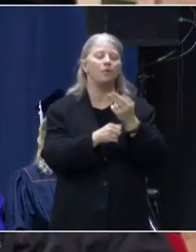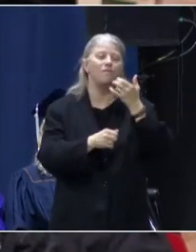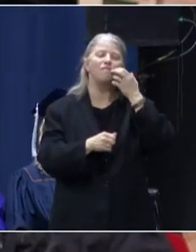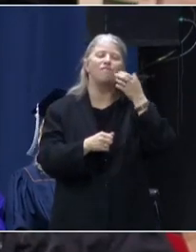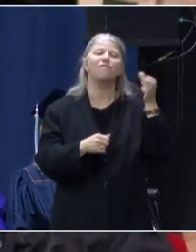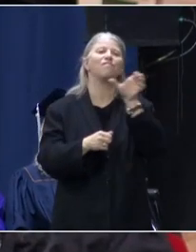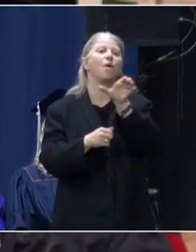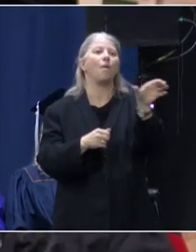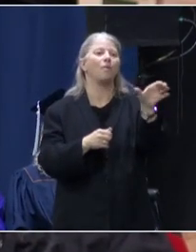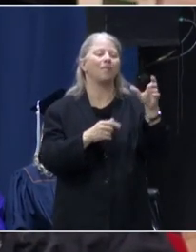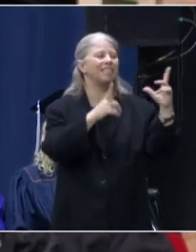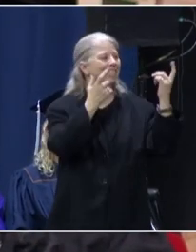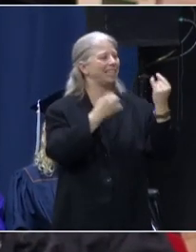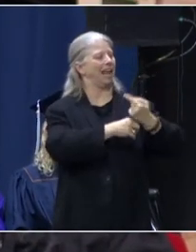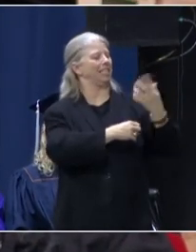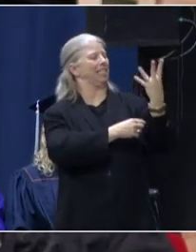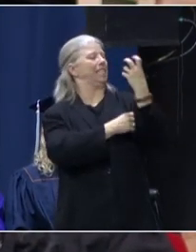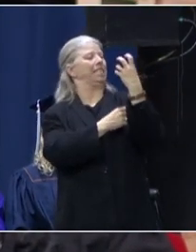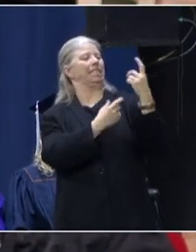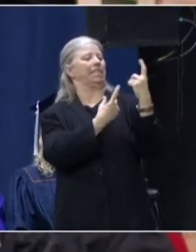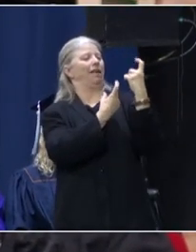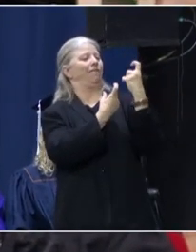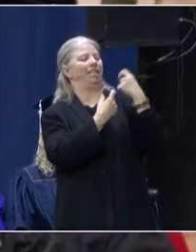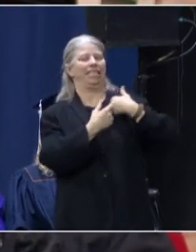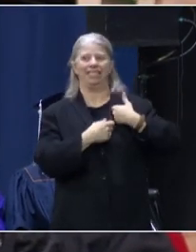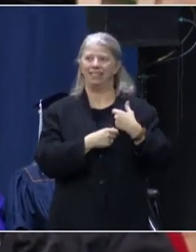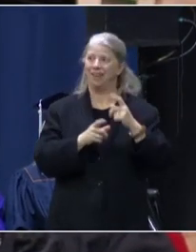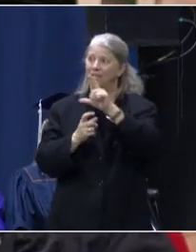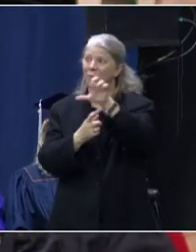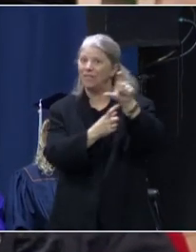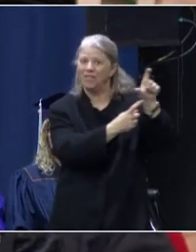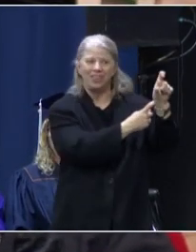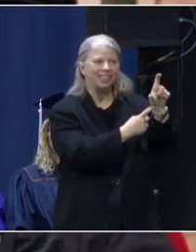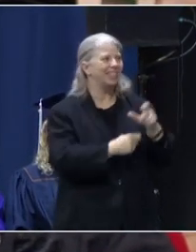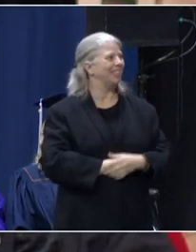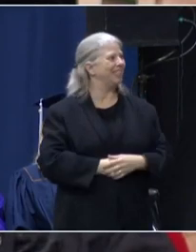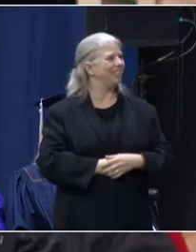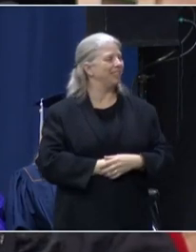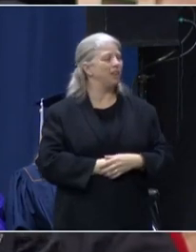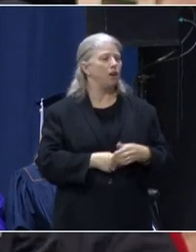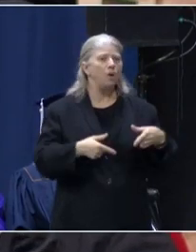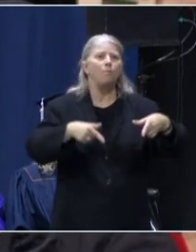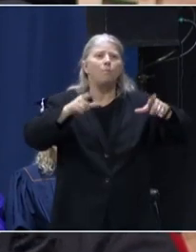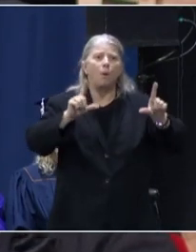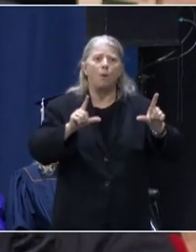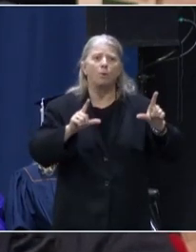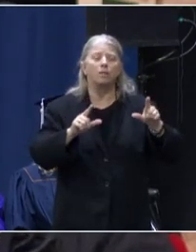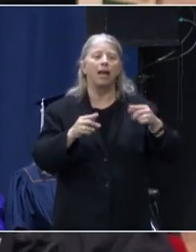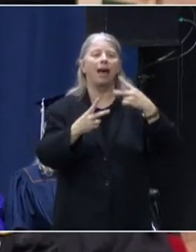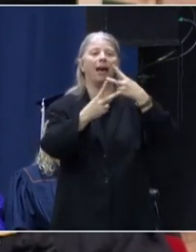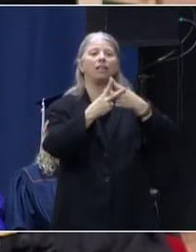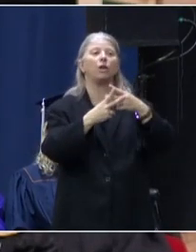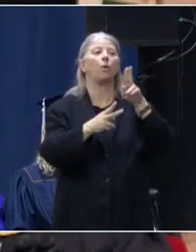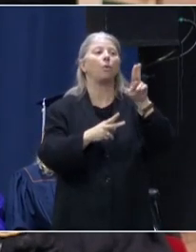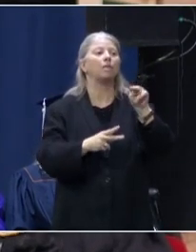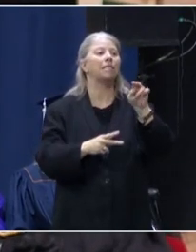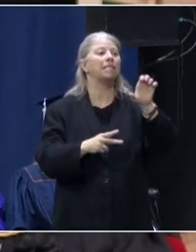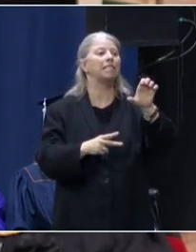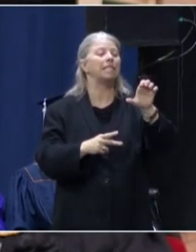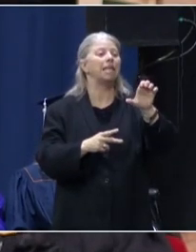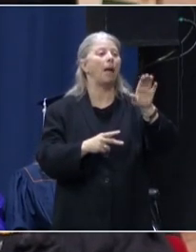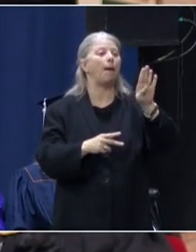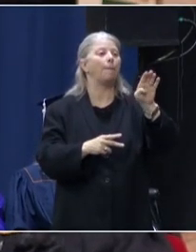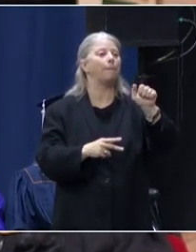today. Take selfies throughout the ceremony. Use and post to social media with hashtag